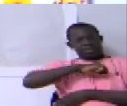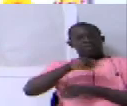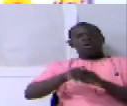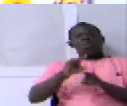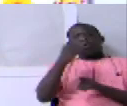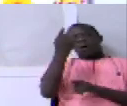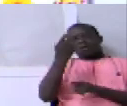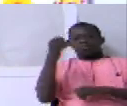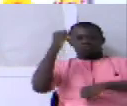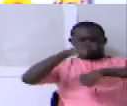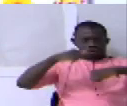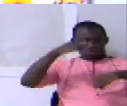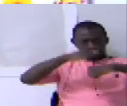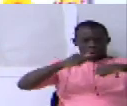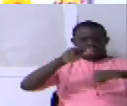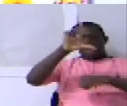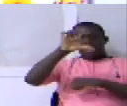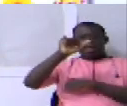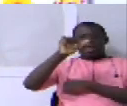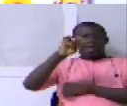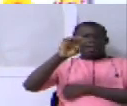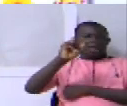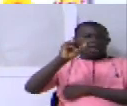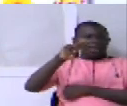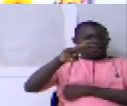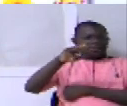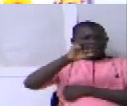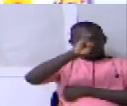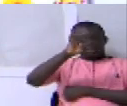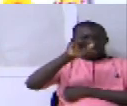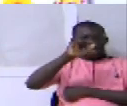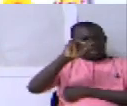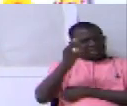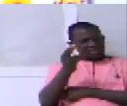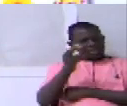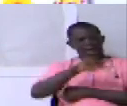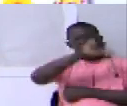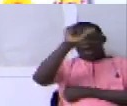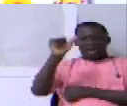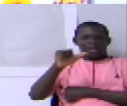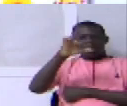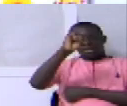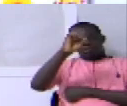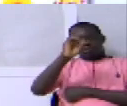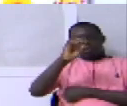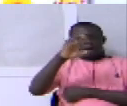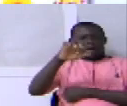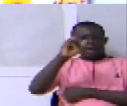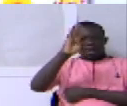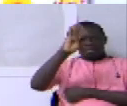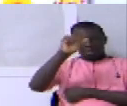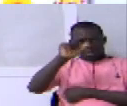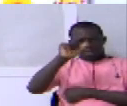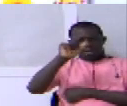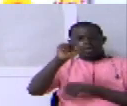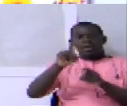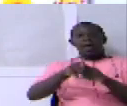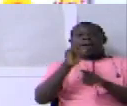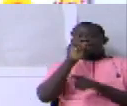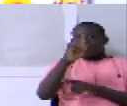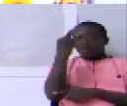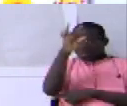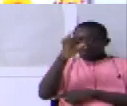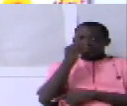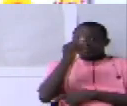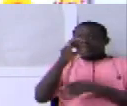say it's a lie. But if they say it's a team, that's false. Nta so de ka fo ndefana e tajire yake ko